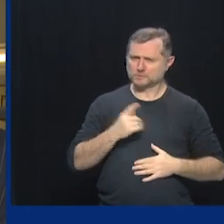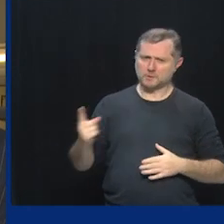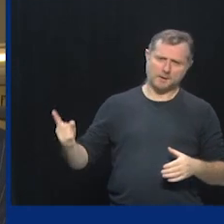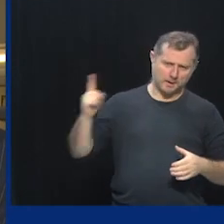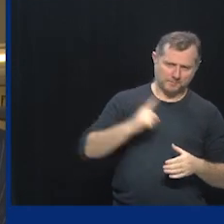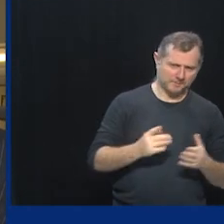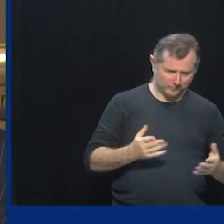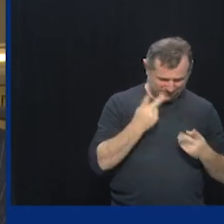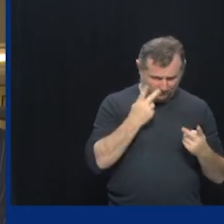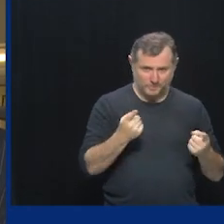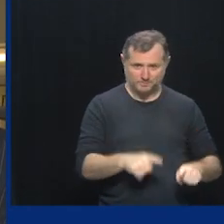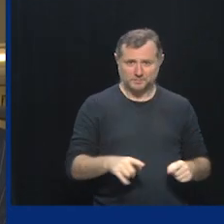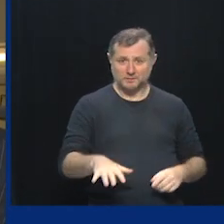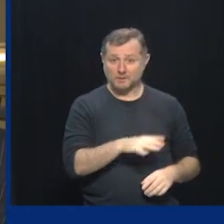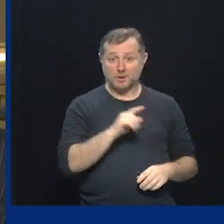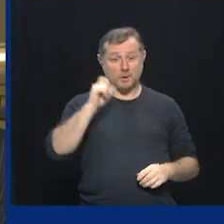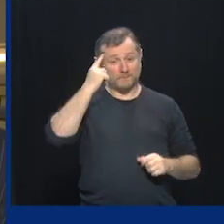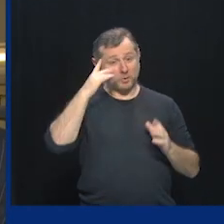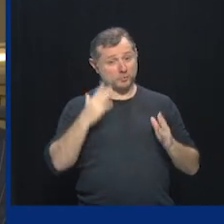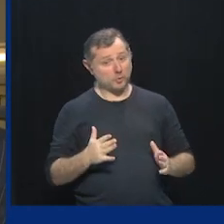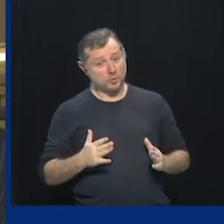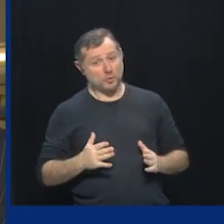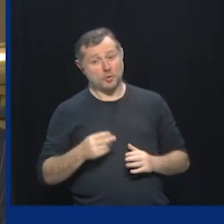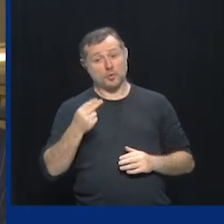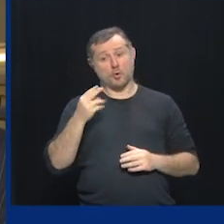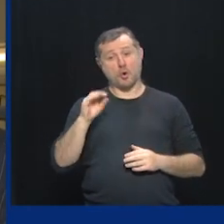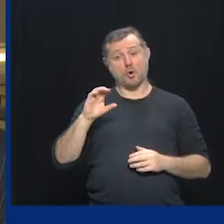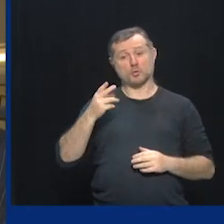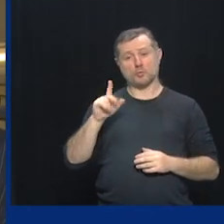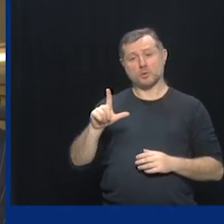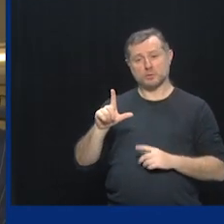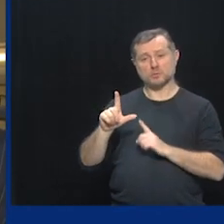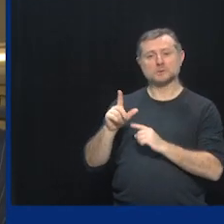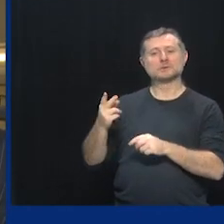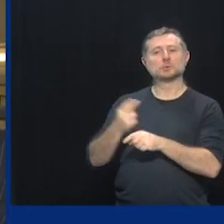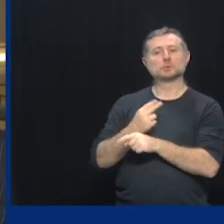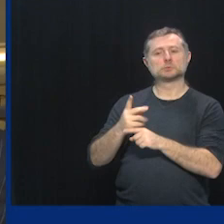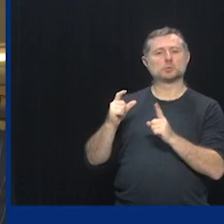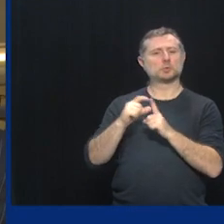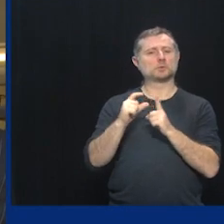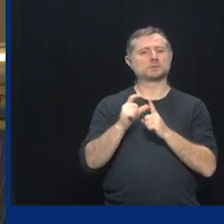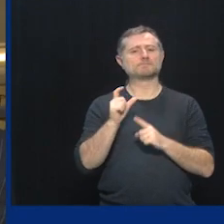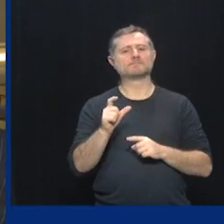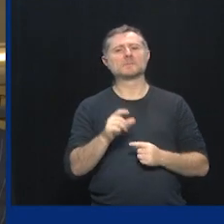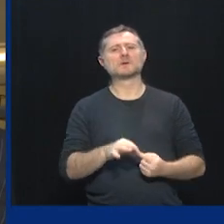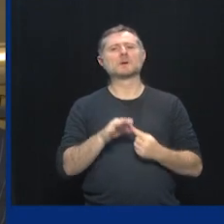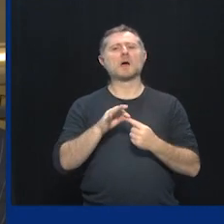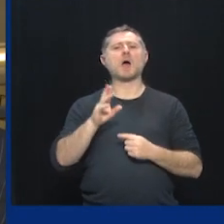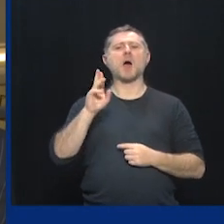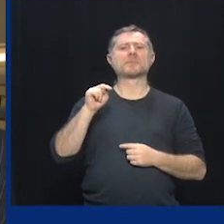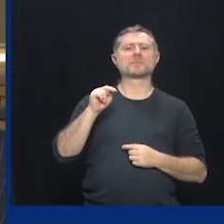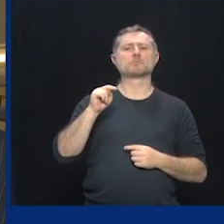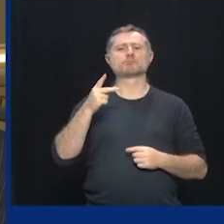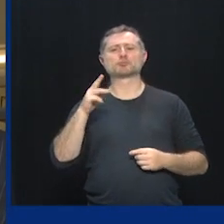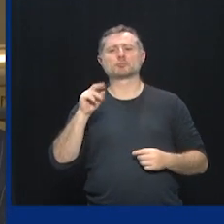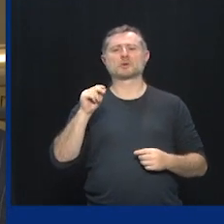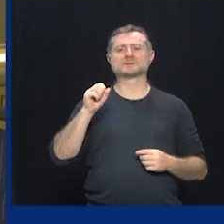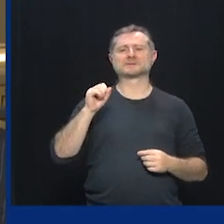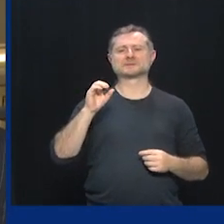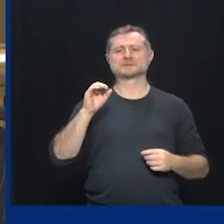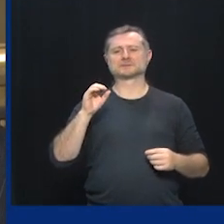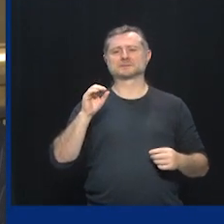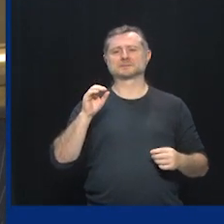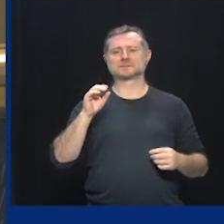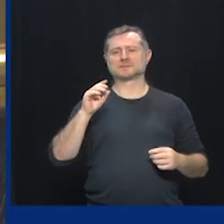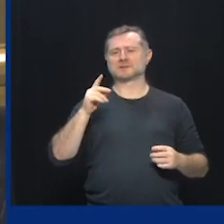So Governor Hochul used the word unprecedented, and that's a word that gets bandied about for just about everything these days, but